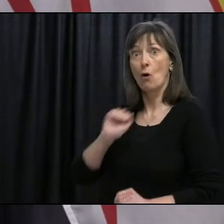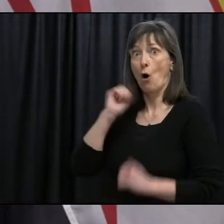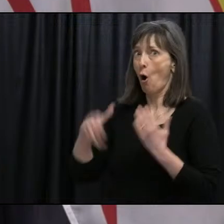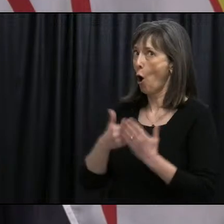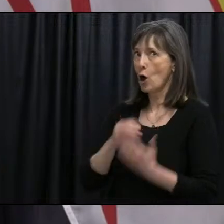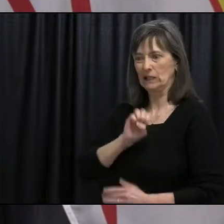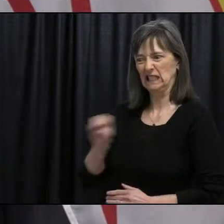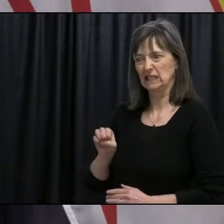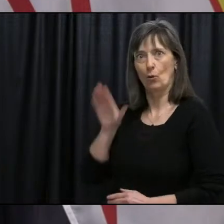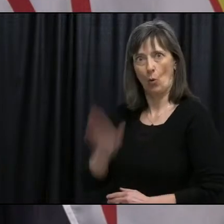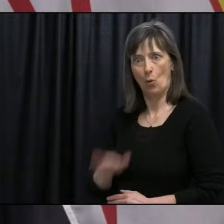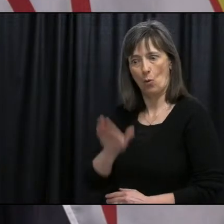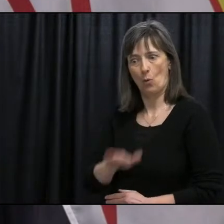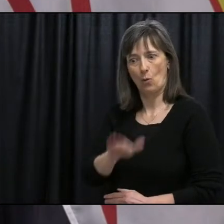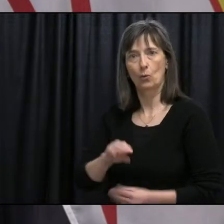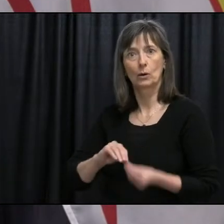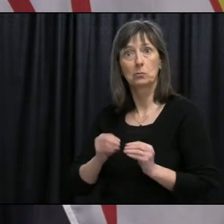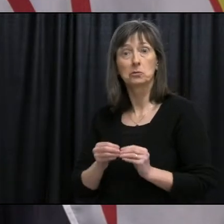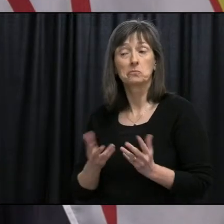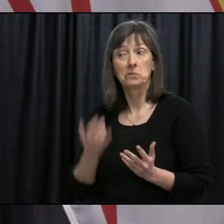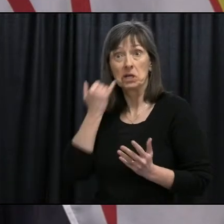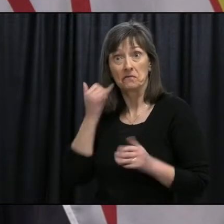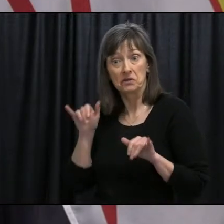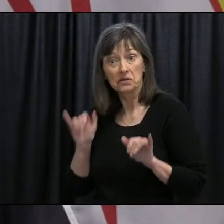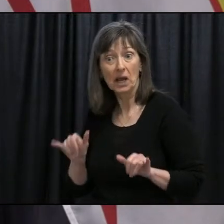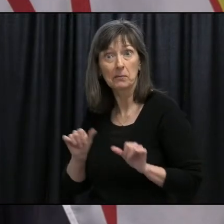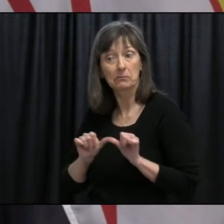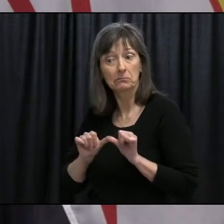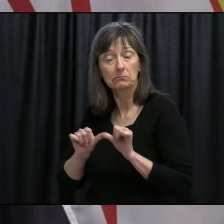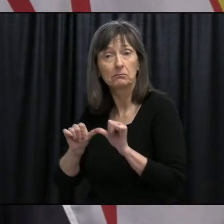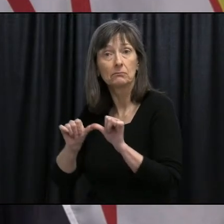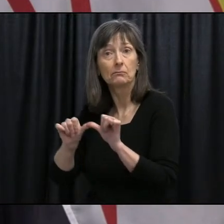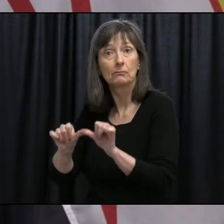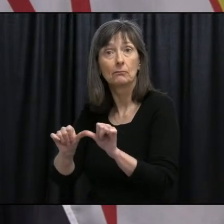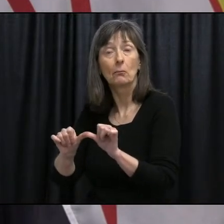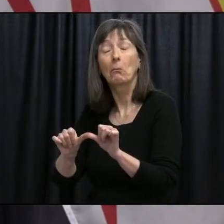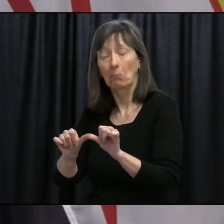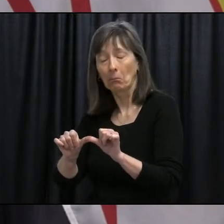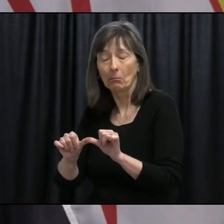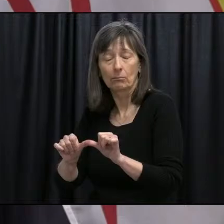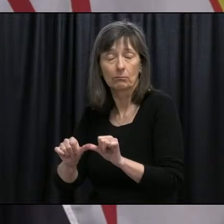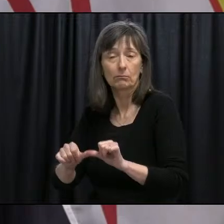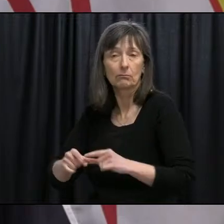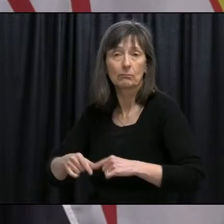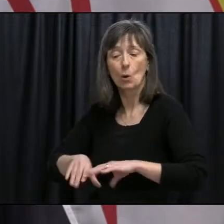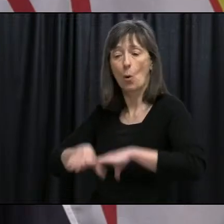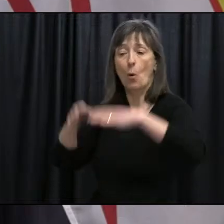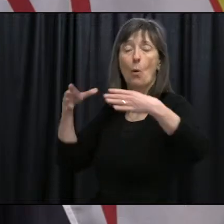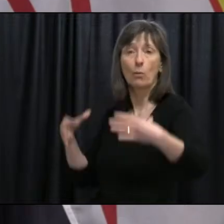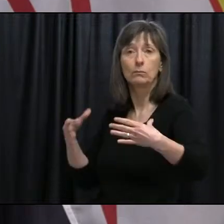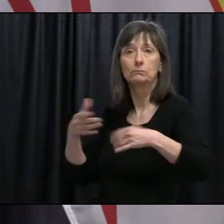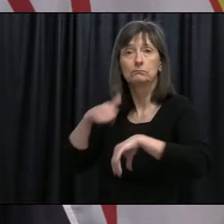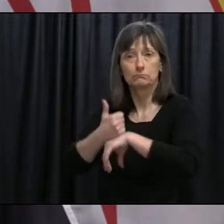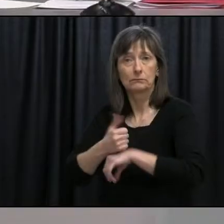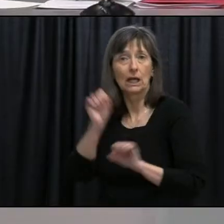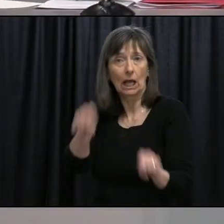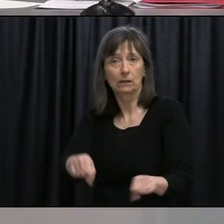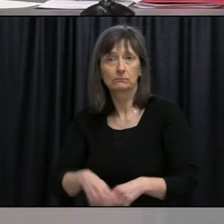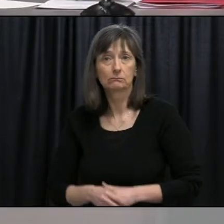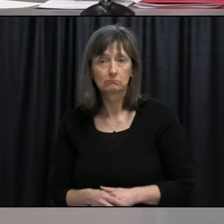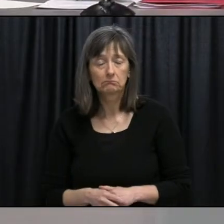So I think if things stay as they are, we can see a way through to do this safely.